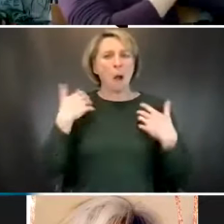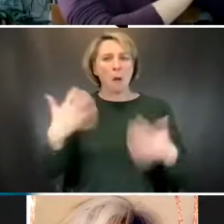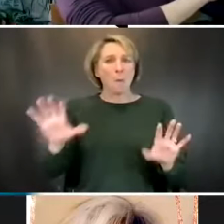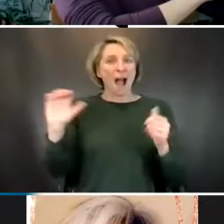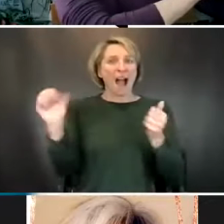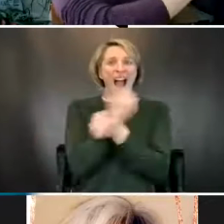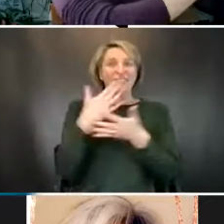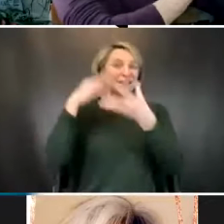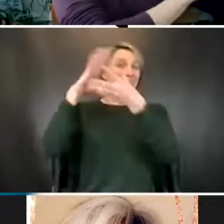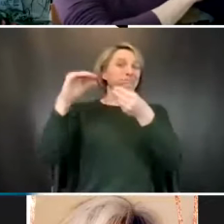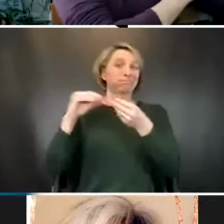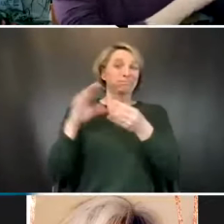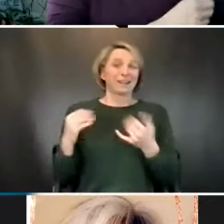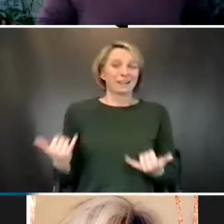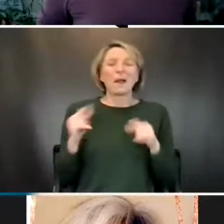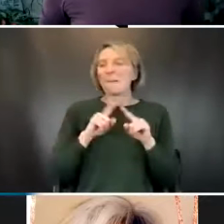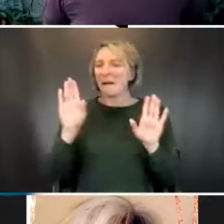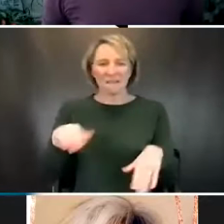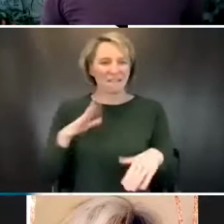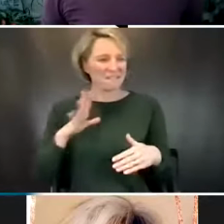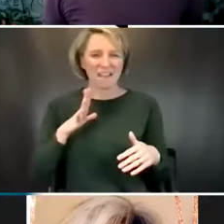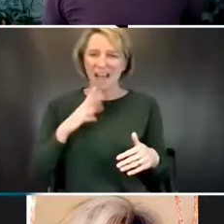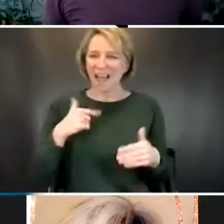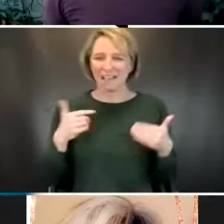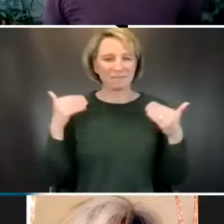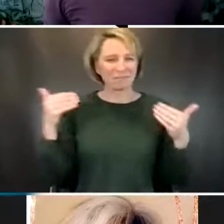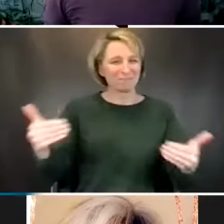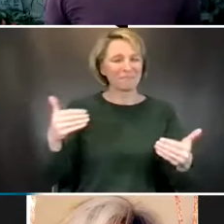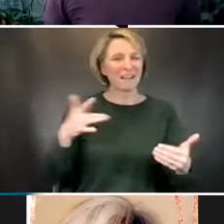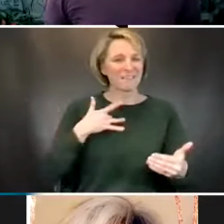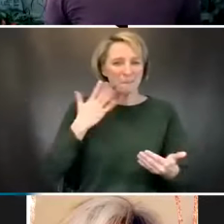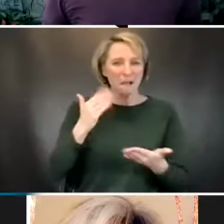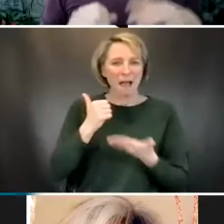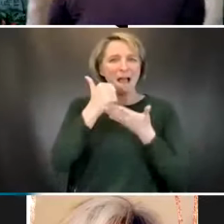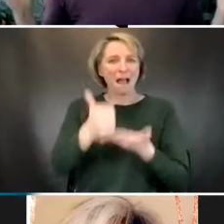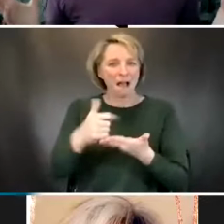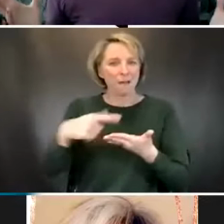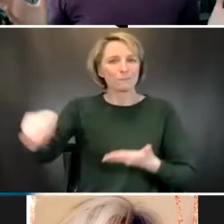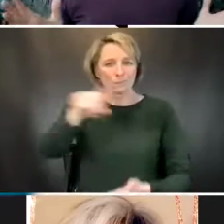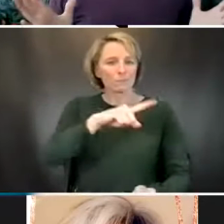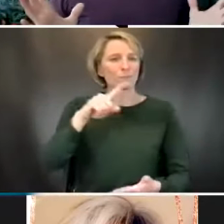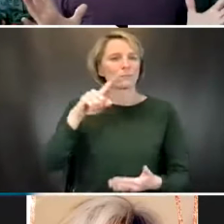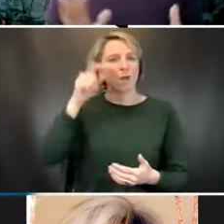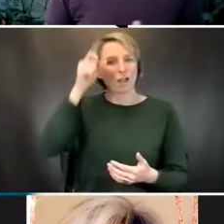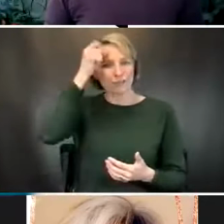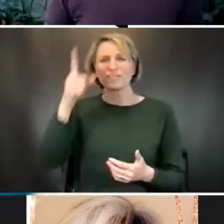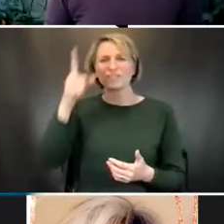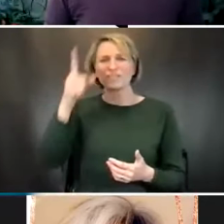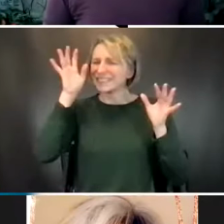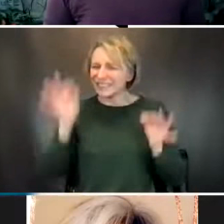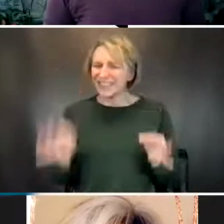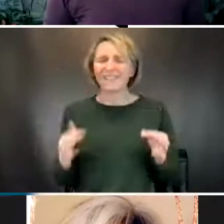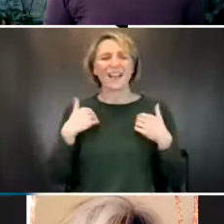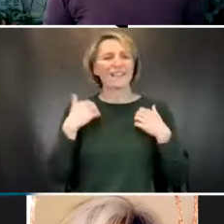fine. I feel like that helped with folks to know that there are definitely lots more things you can